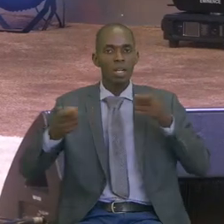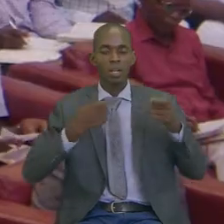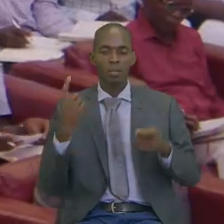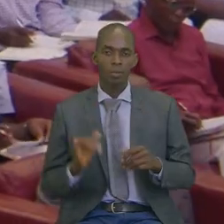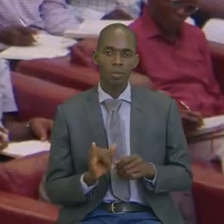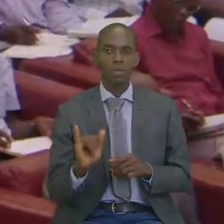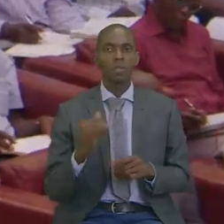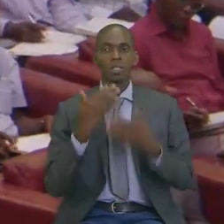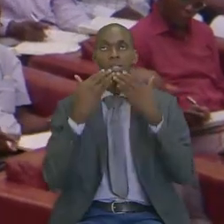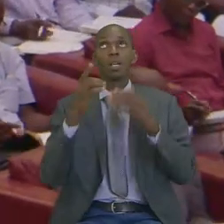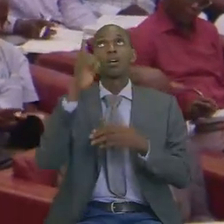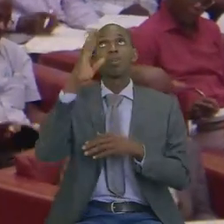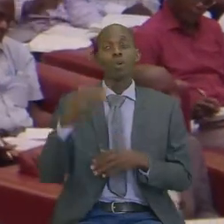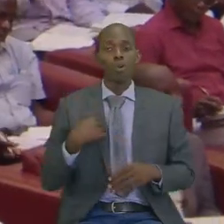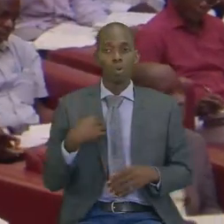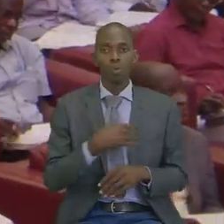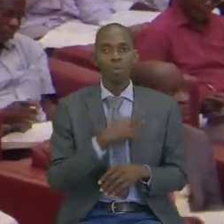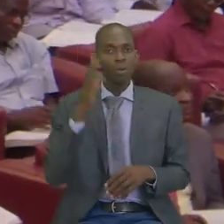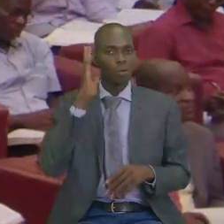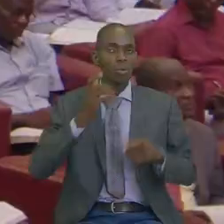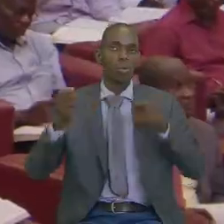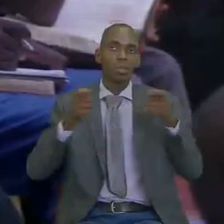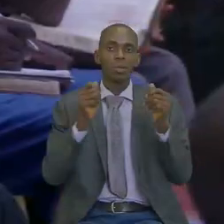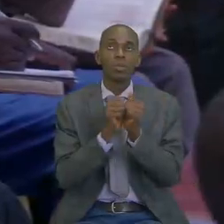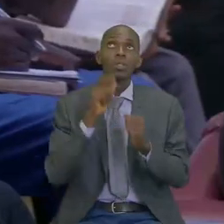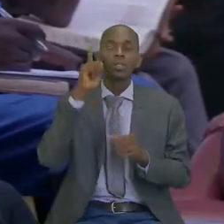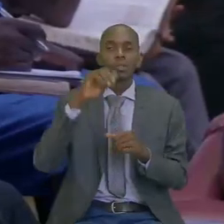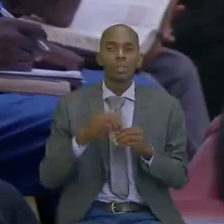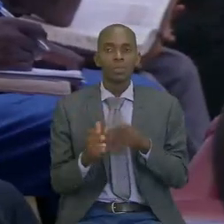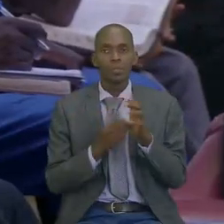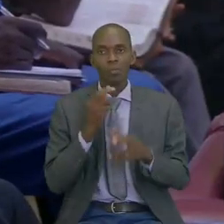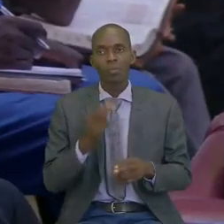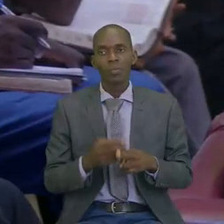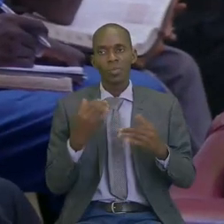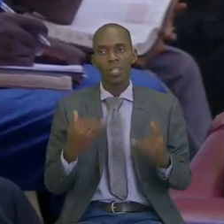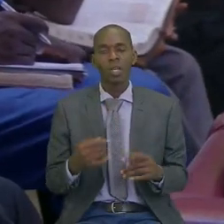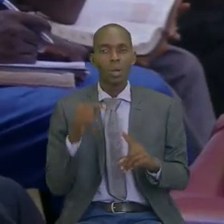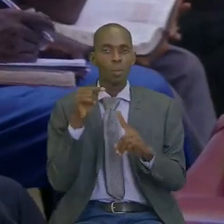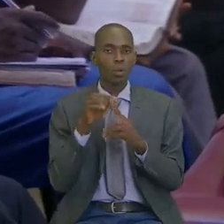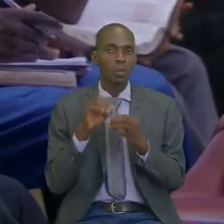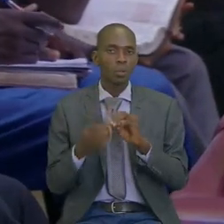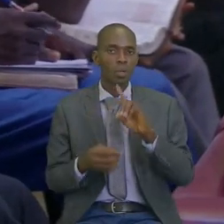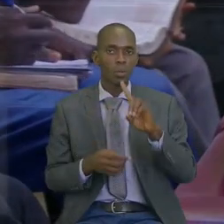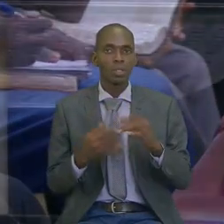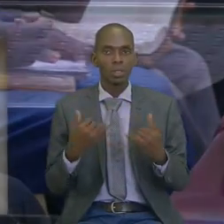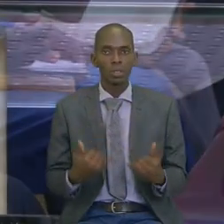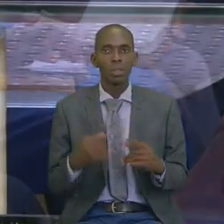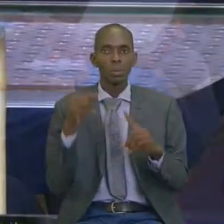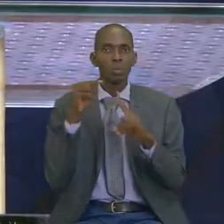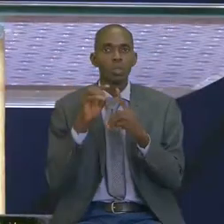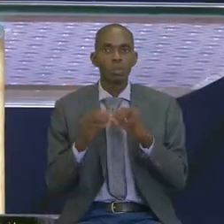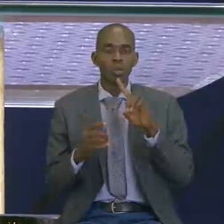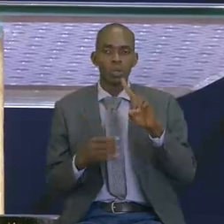with Him. I said we will reign with Him. We're coming to point number one now. Point number one is